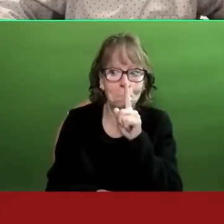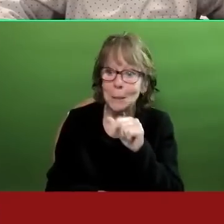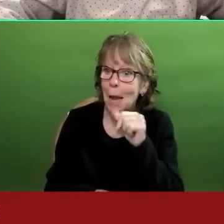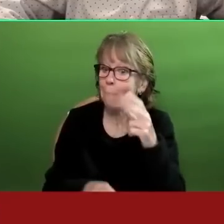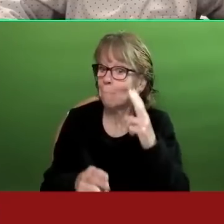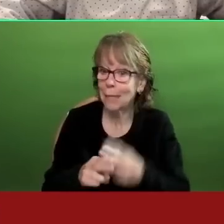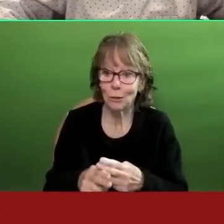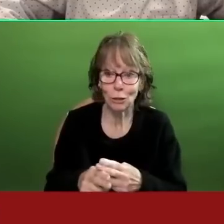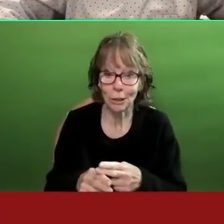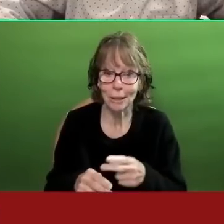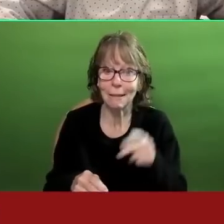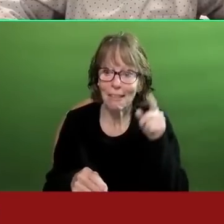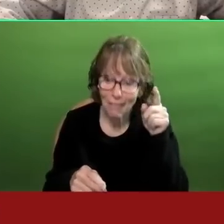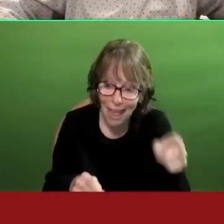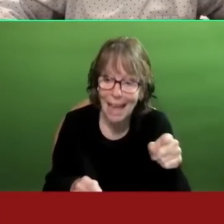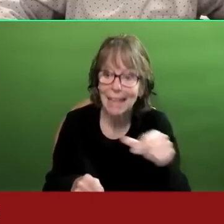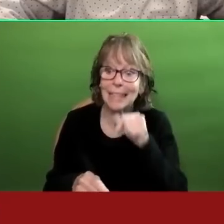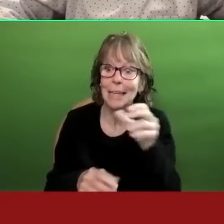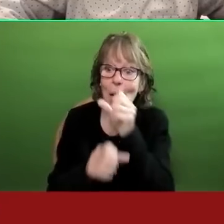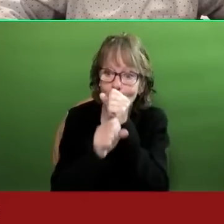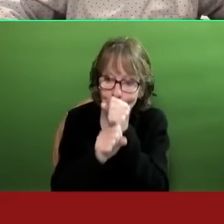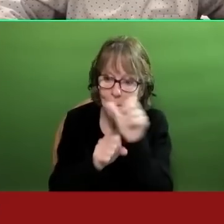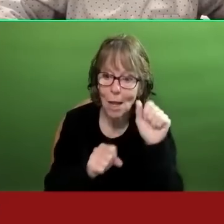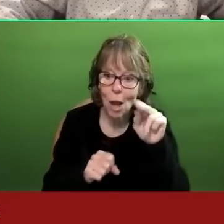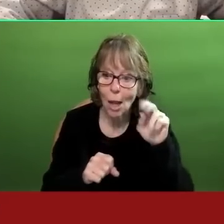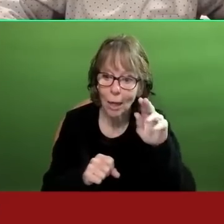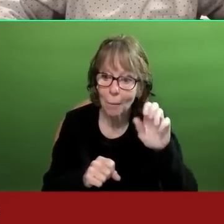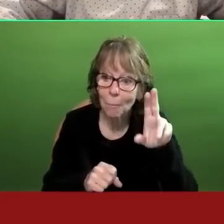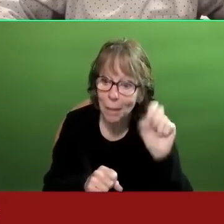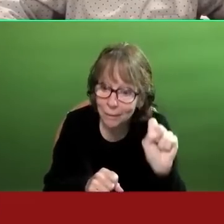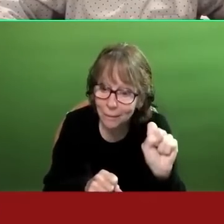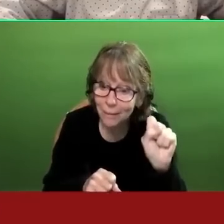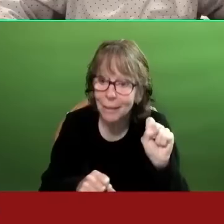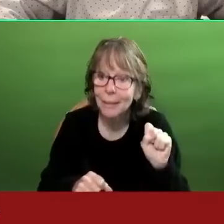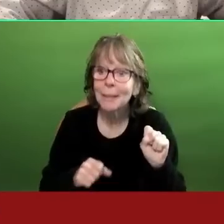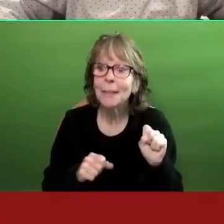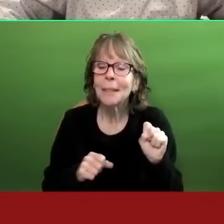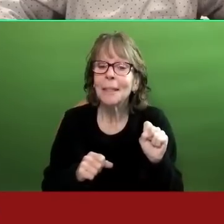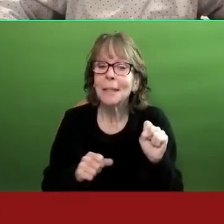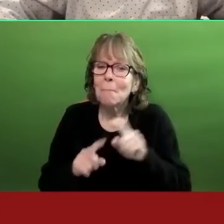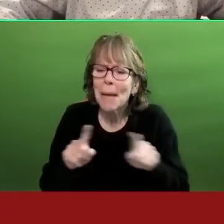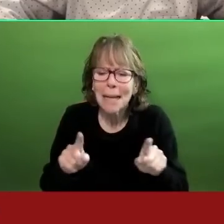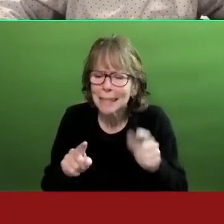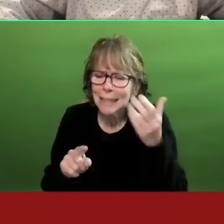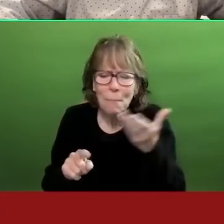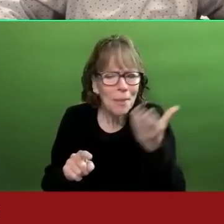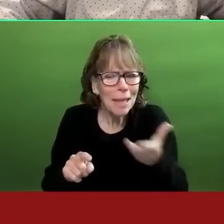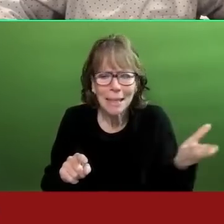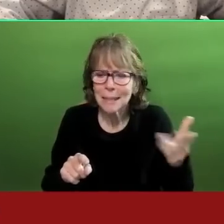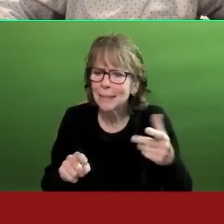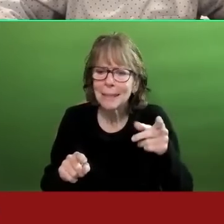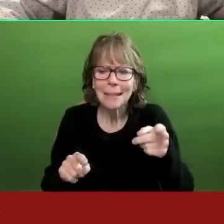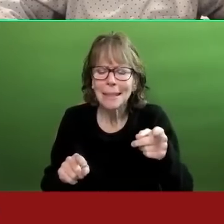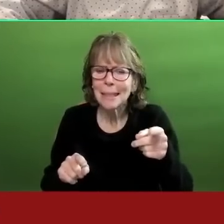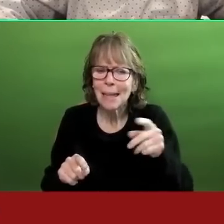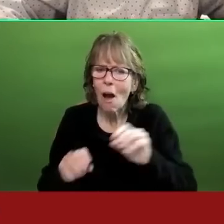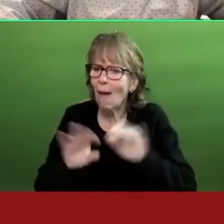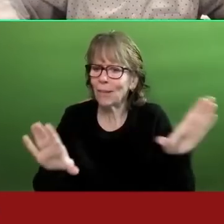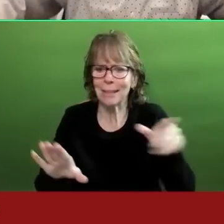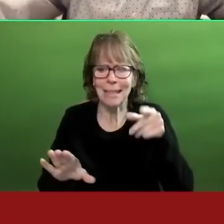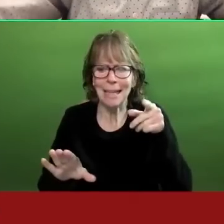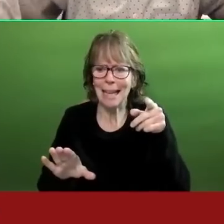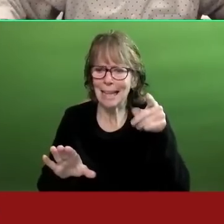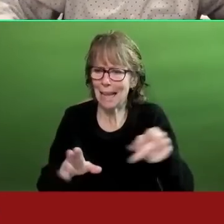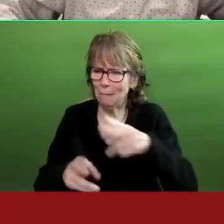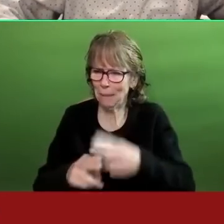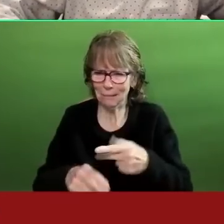other things that were not exactly accurate because they didn't have a trans person or consult with a trans person on this article.